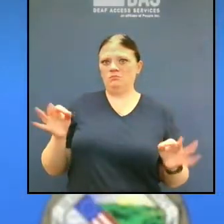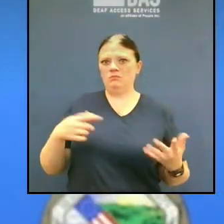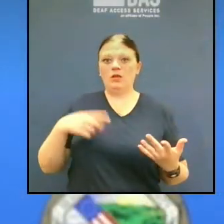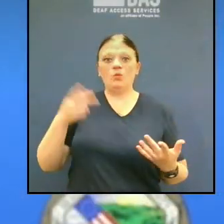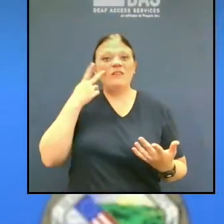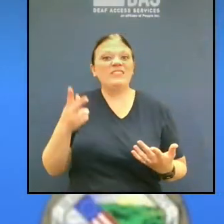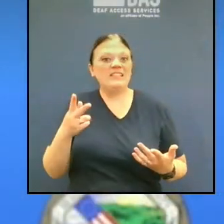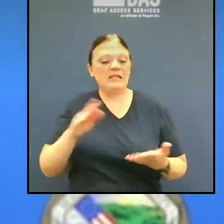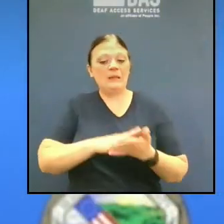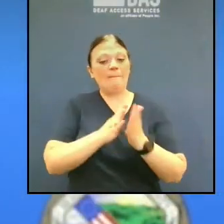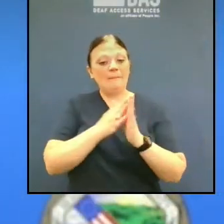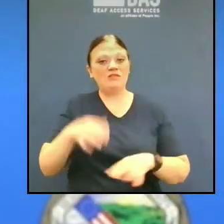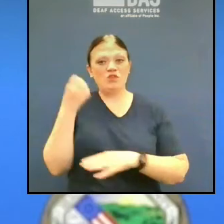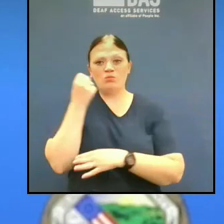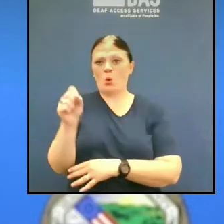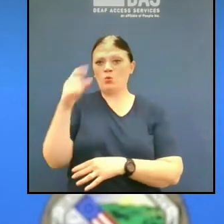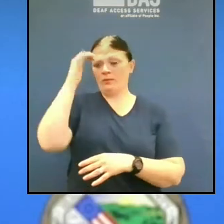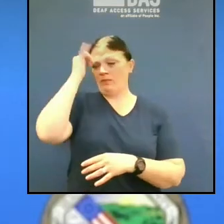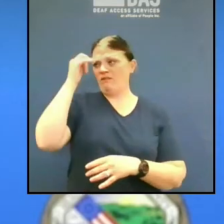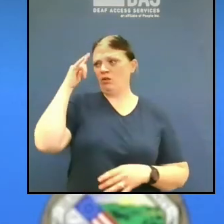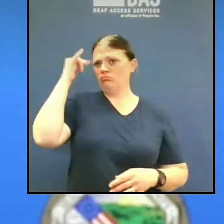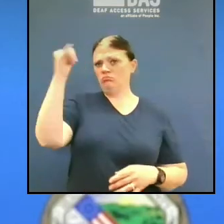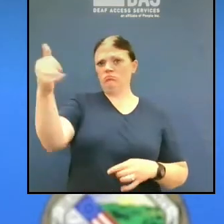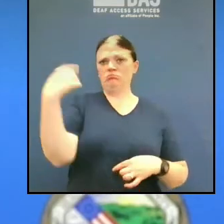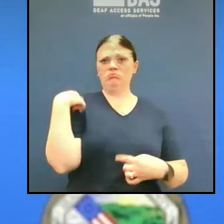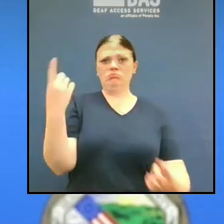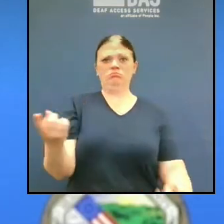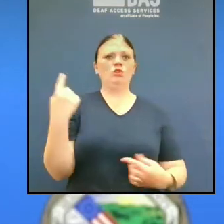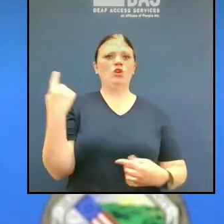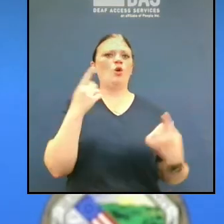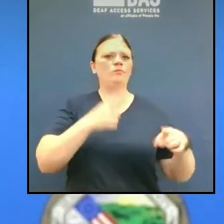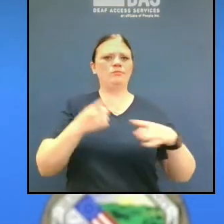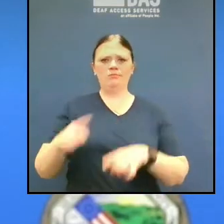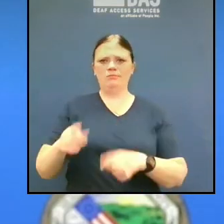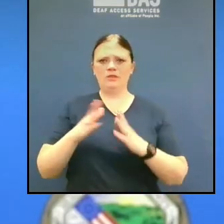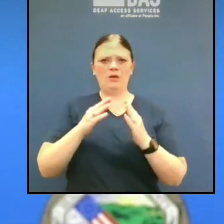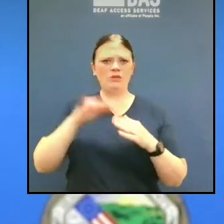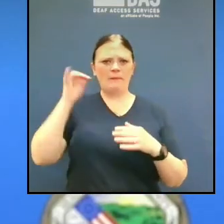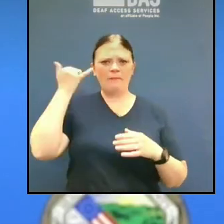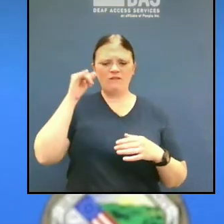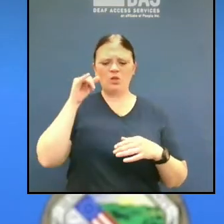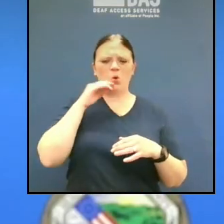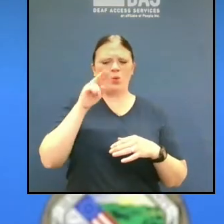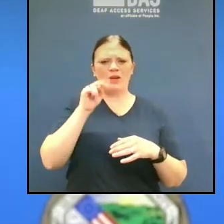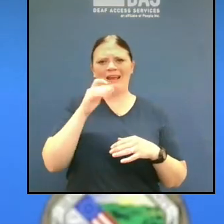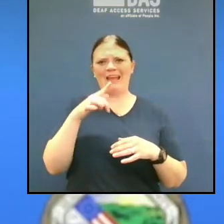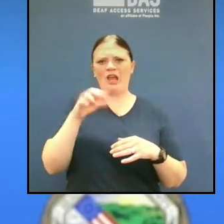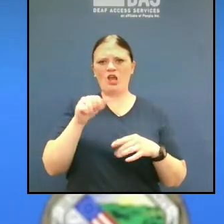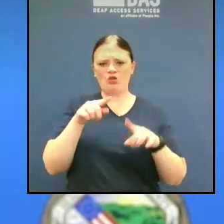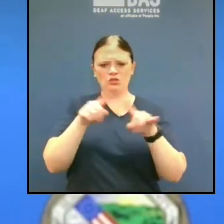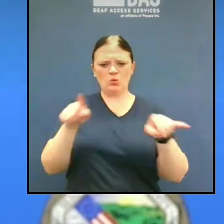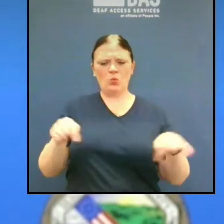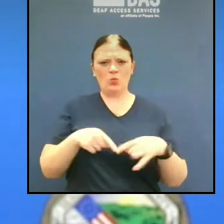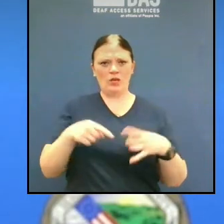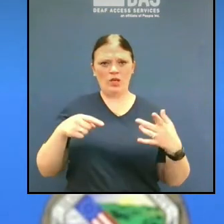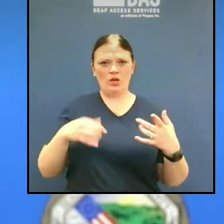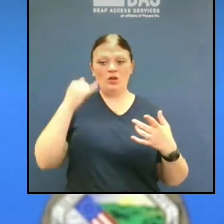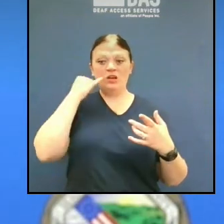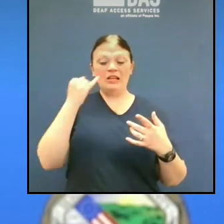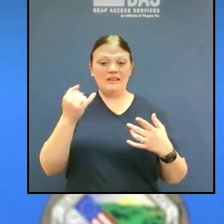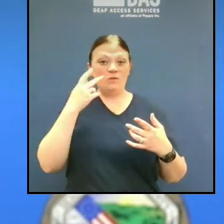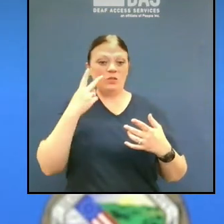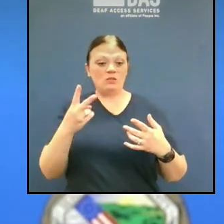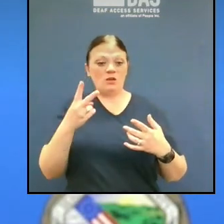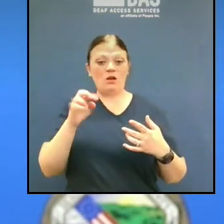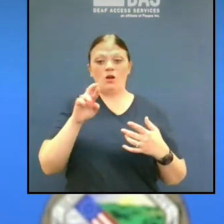peaceful protests in Buffalo forever, and there's always protests going on in downtown Buffalo, including Niagara Square. If we actually saw looting